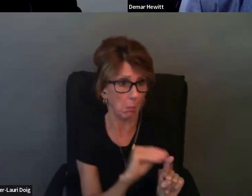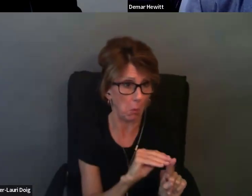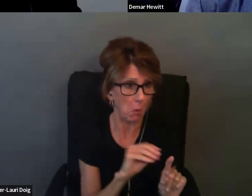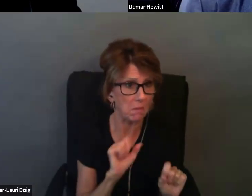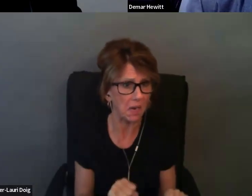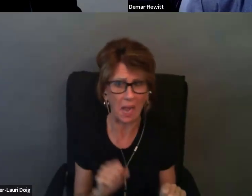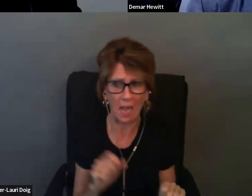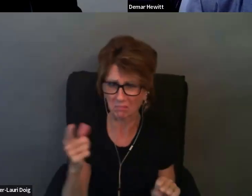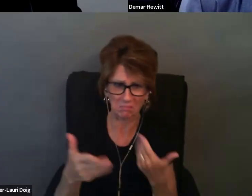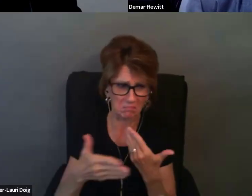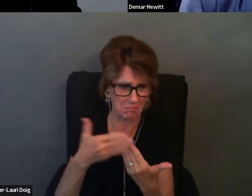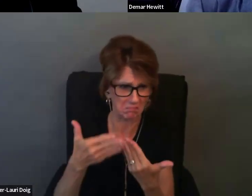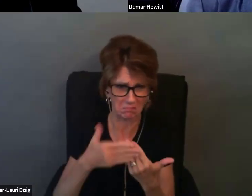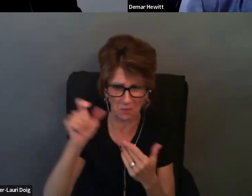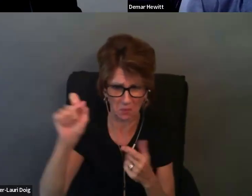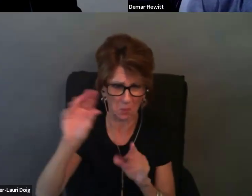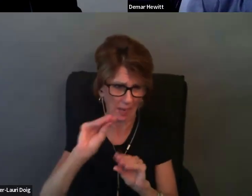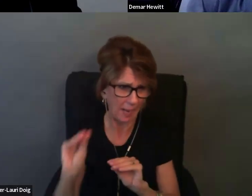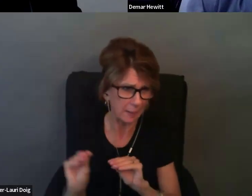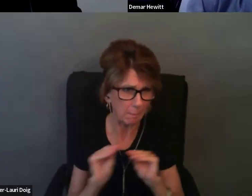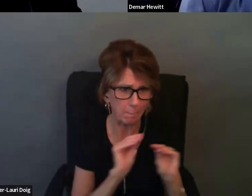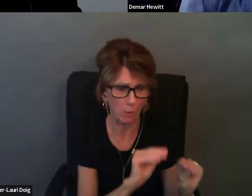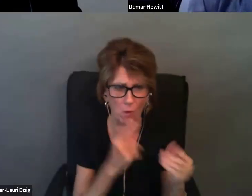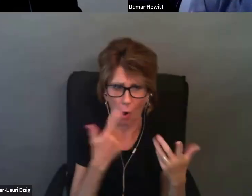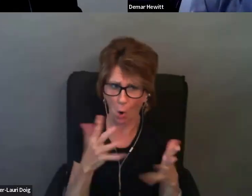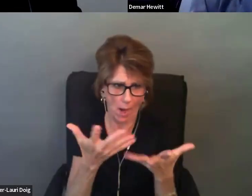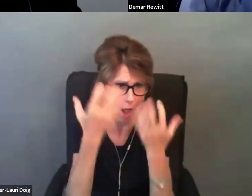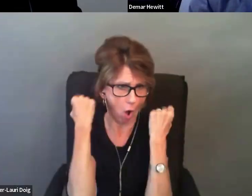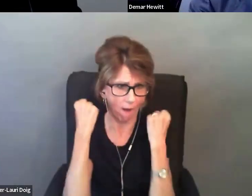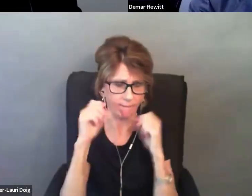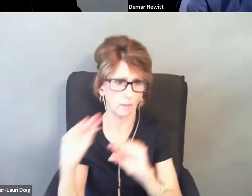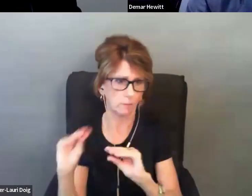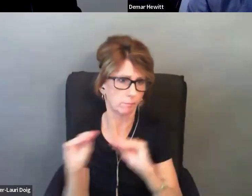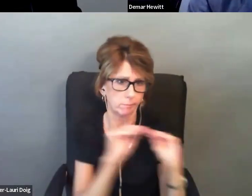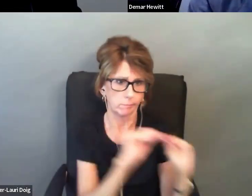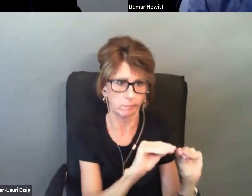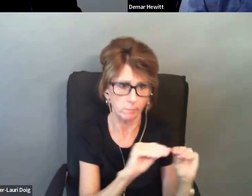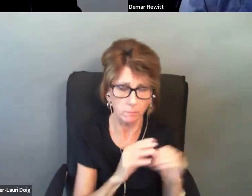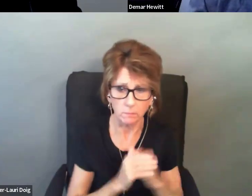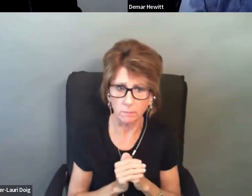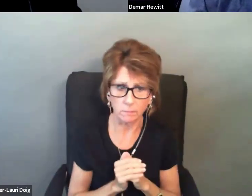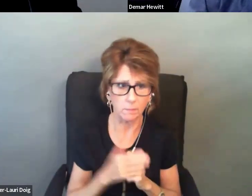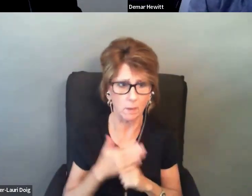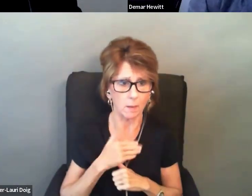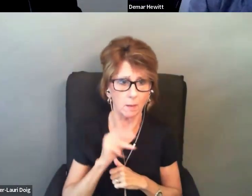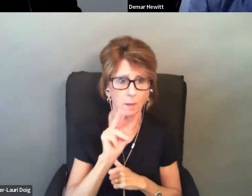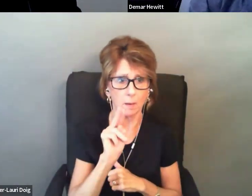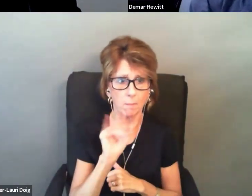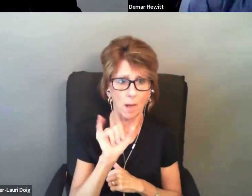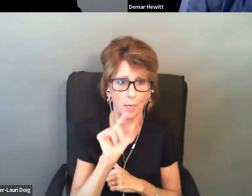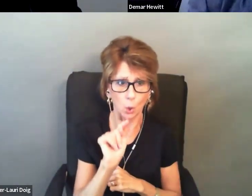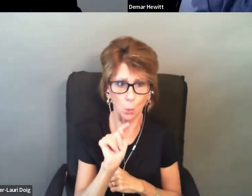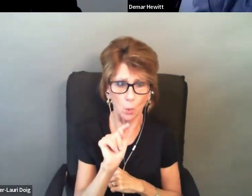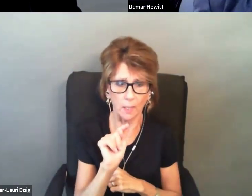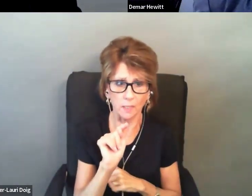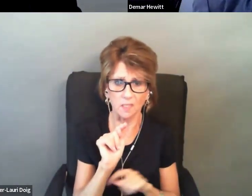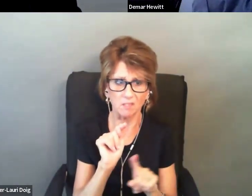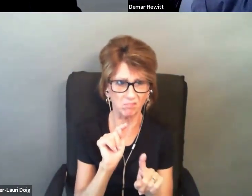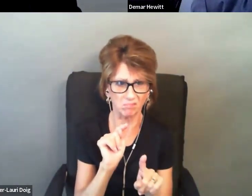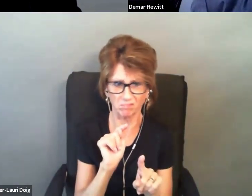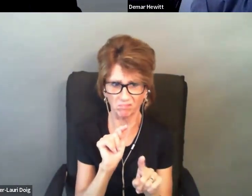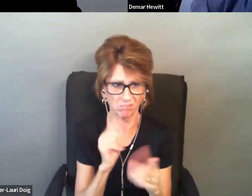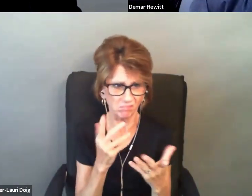supporting your request for accommodation. If converting your unit to the basic unit where they've taken out all